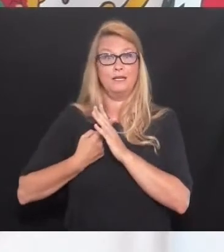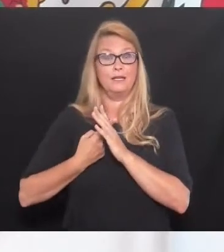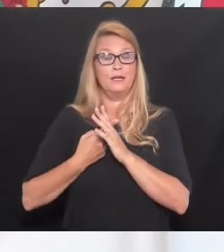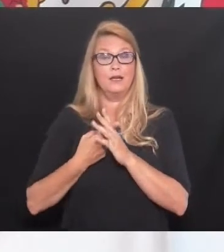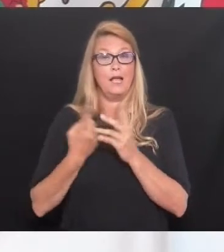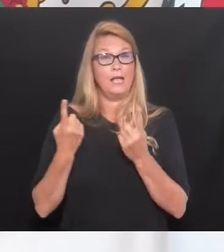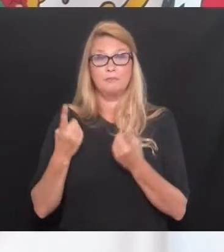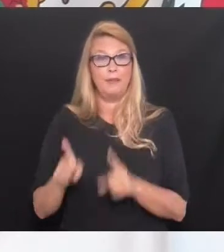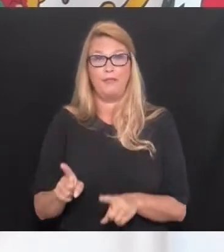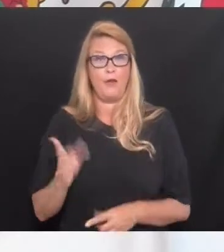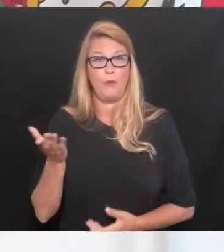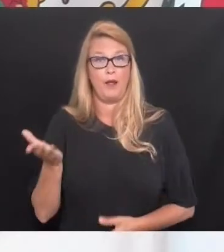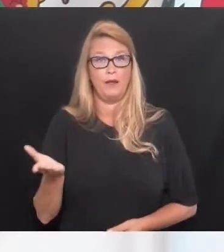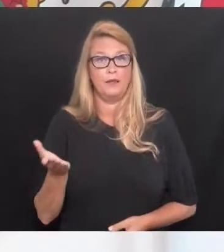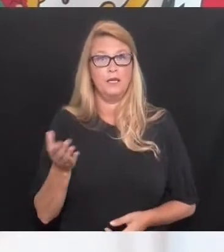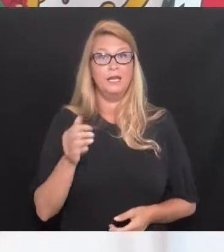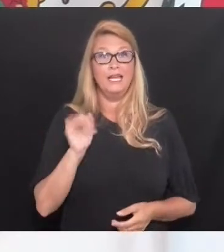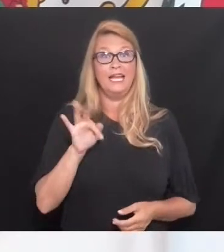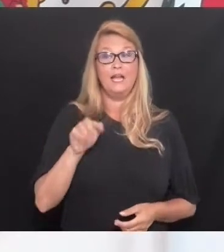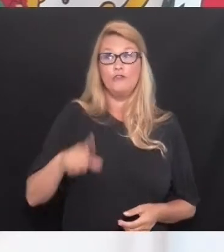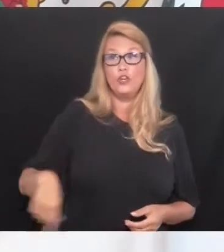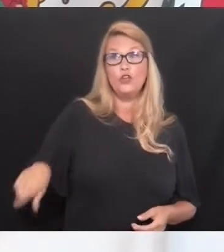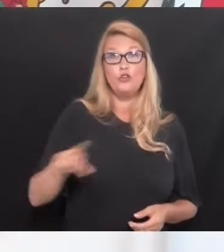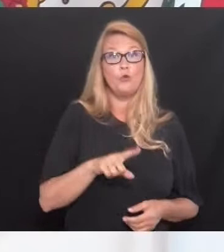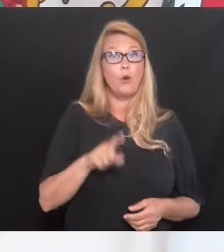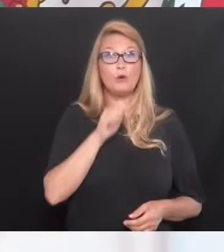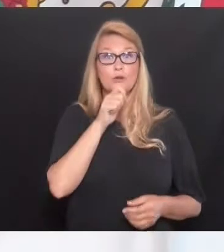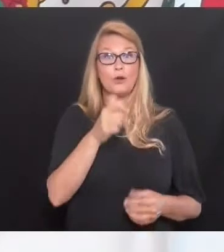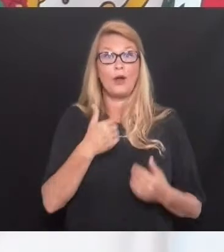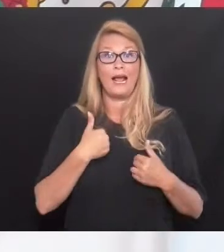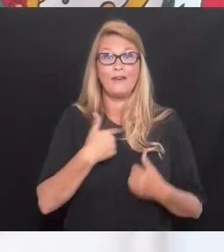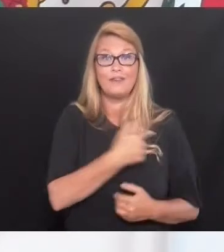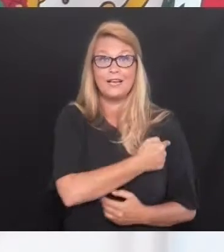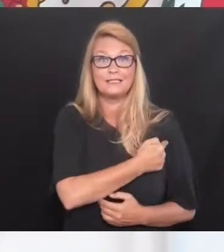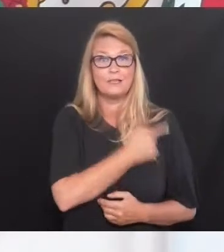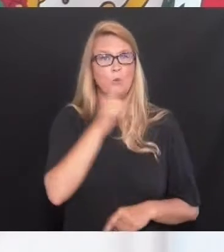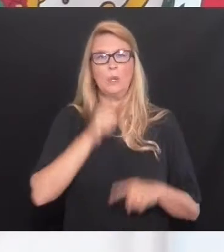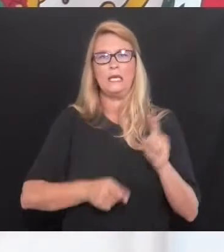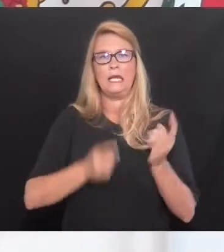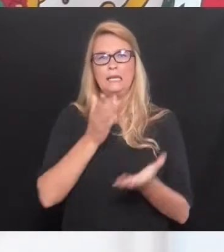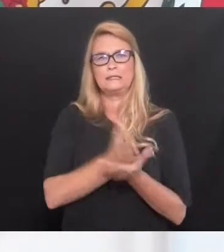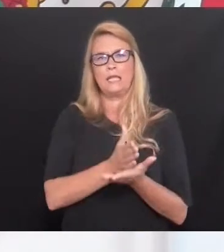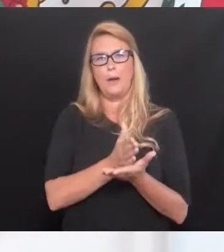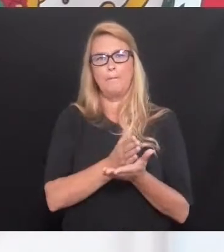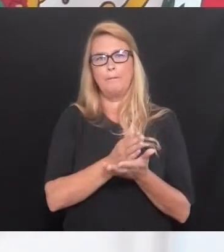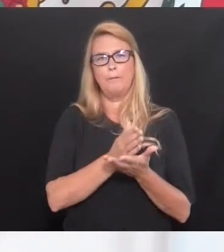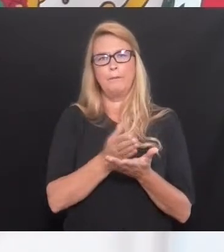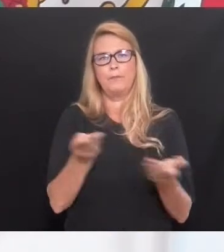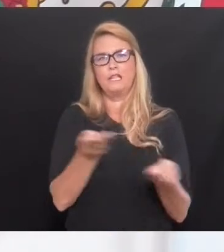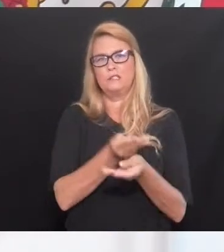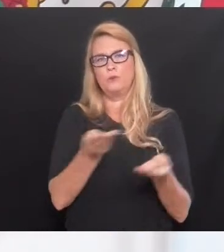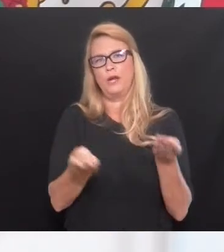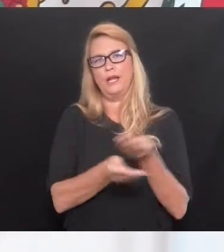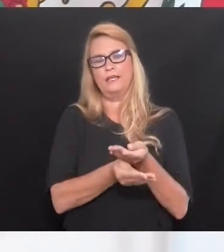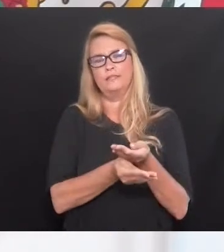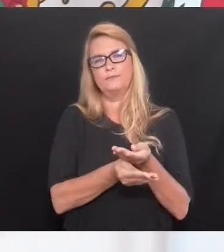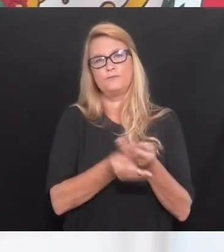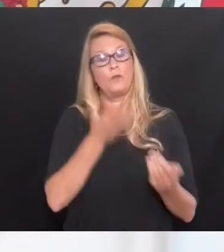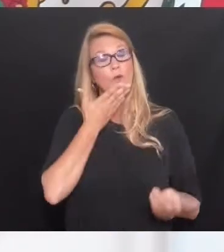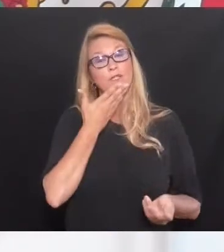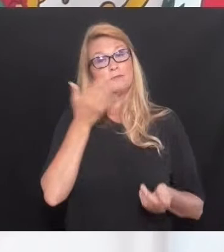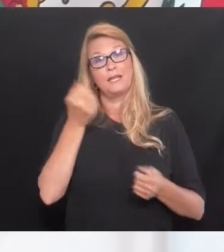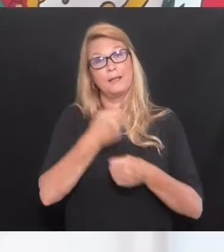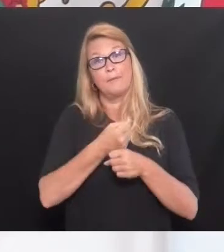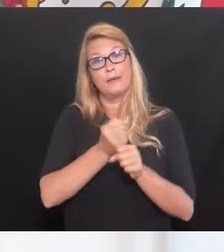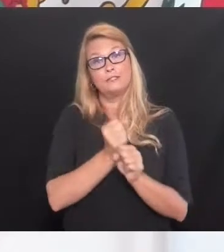choose not to shut it down, then we've got to absolutely continue to deal with it and be fluid and make the best decisions that